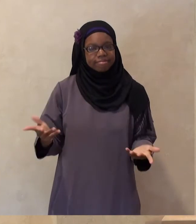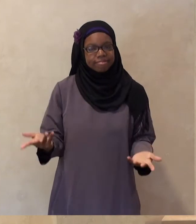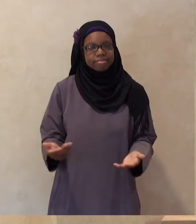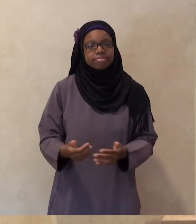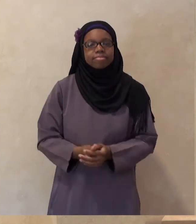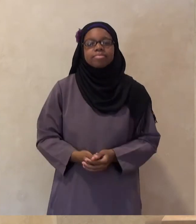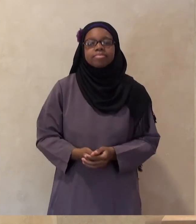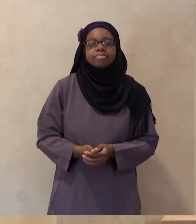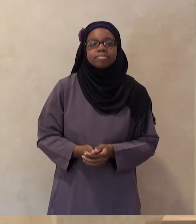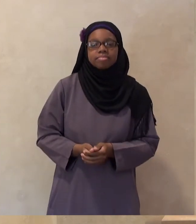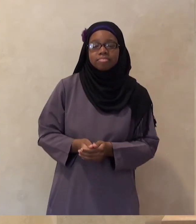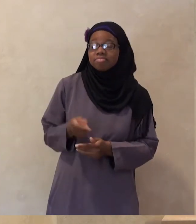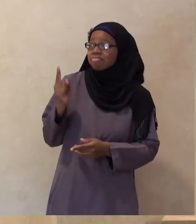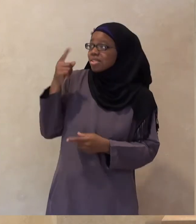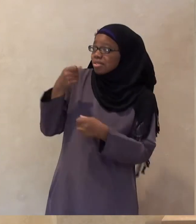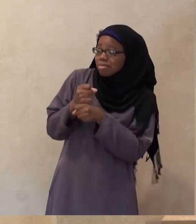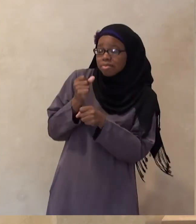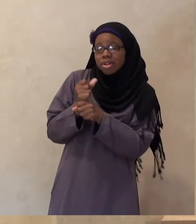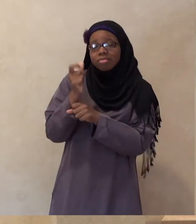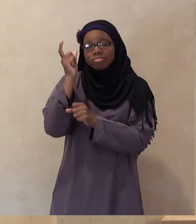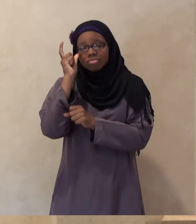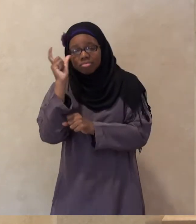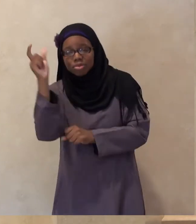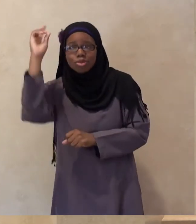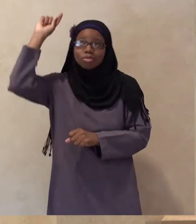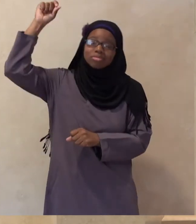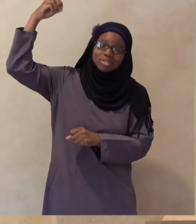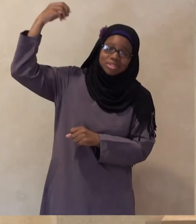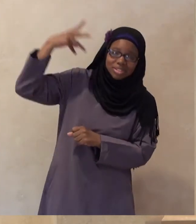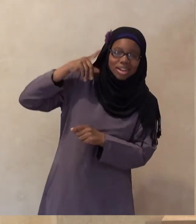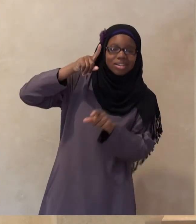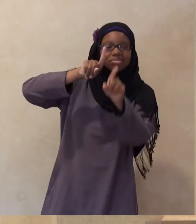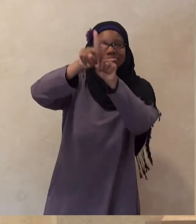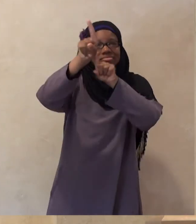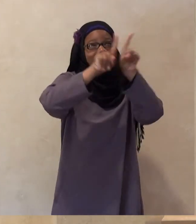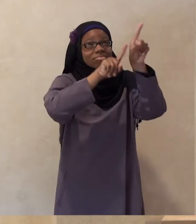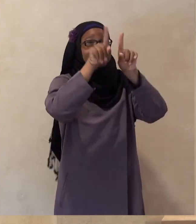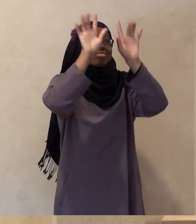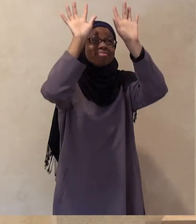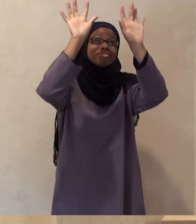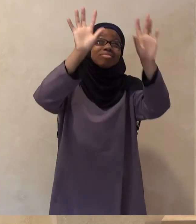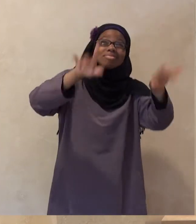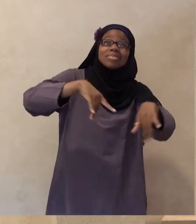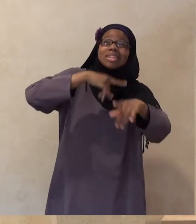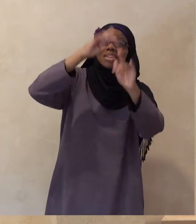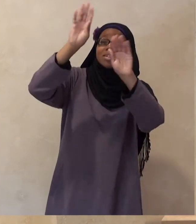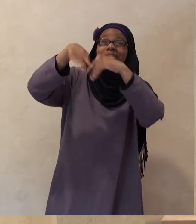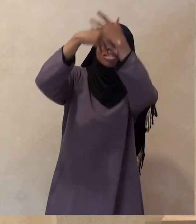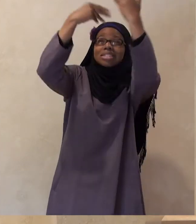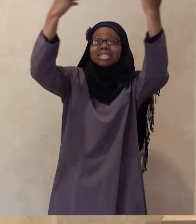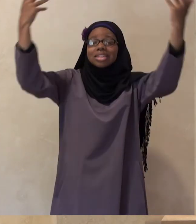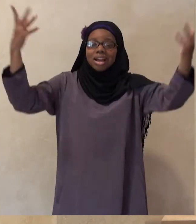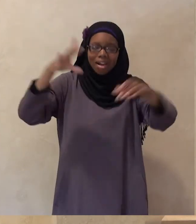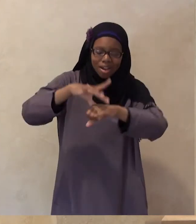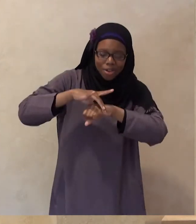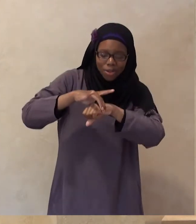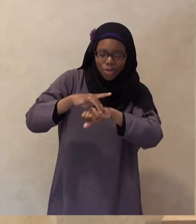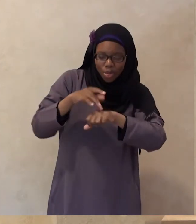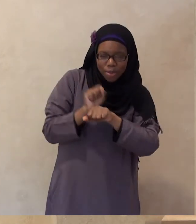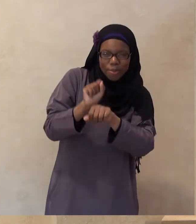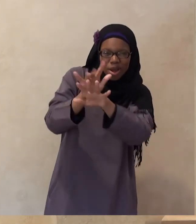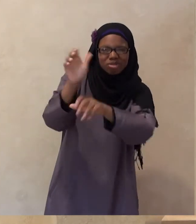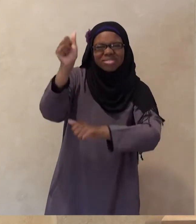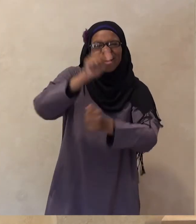He created the moon, the sun, the stars, the sky, the earth, the mountains, everything.